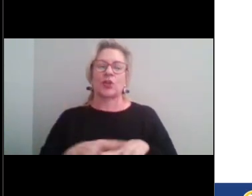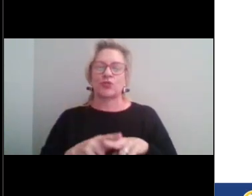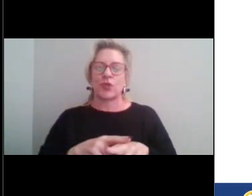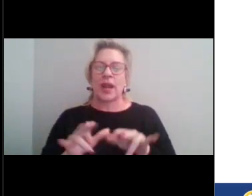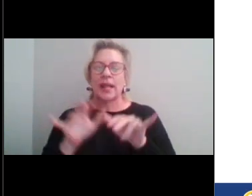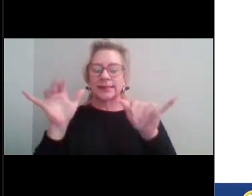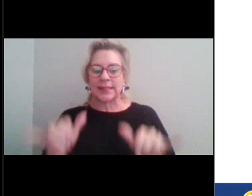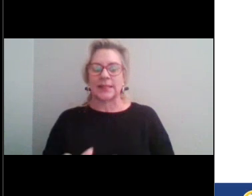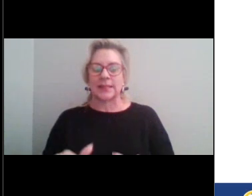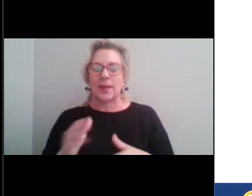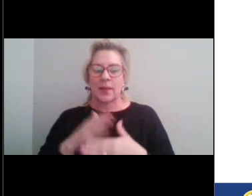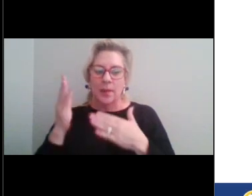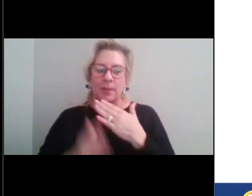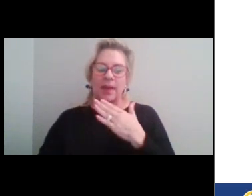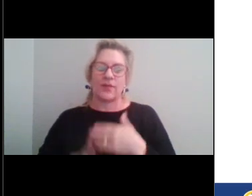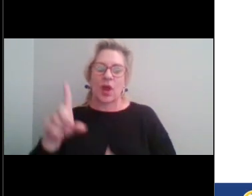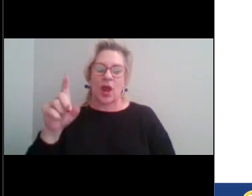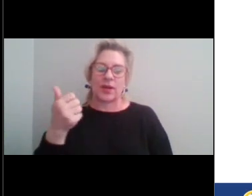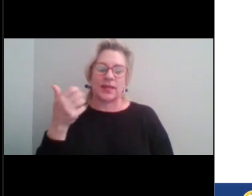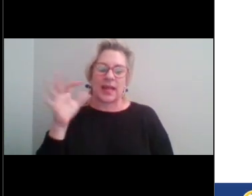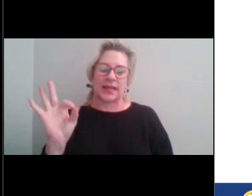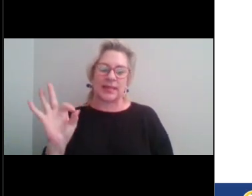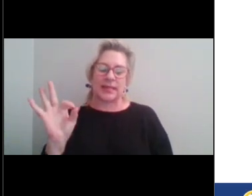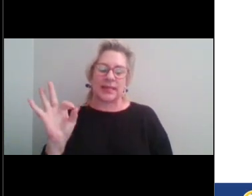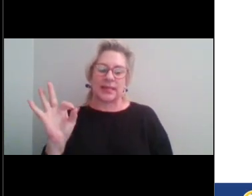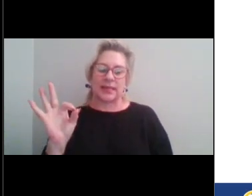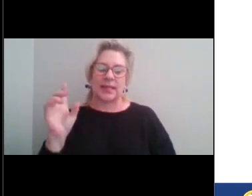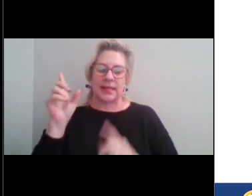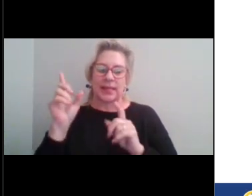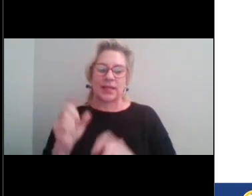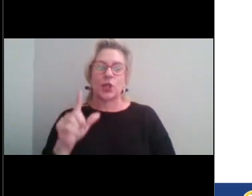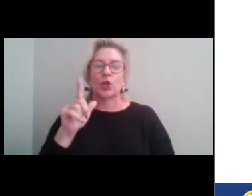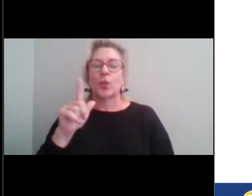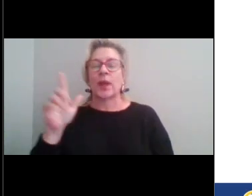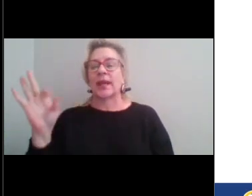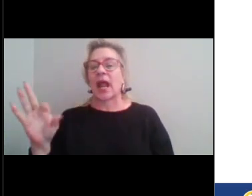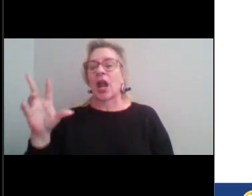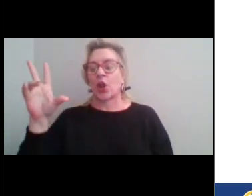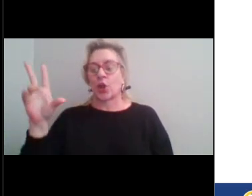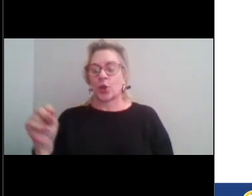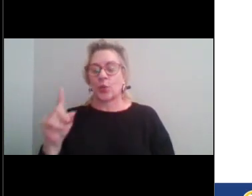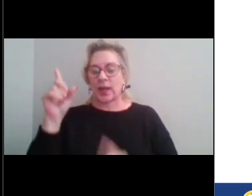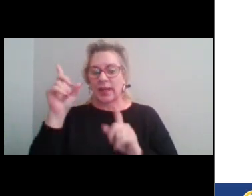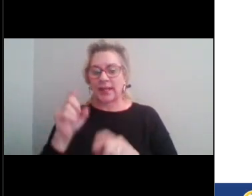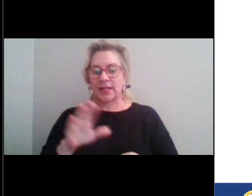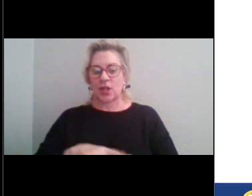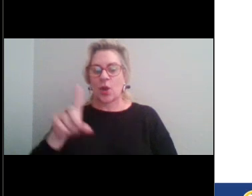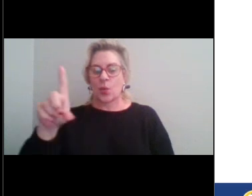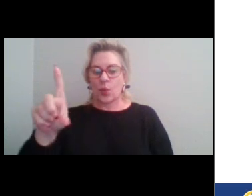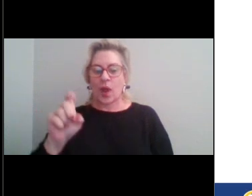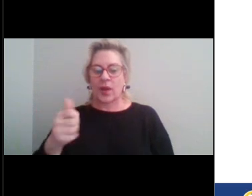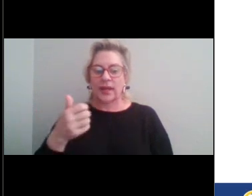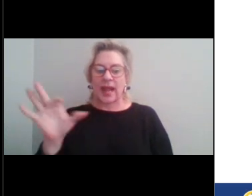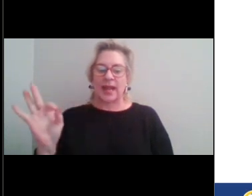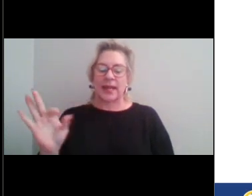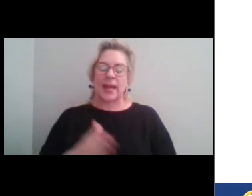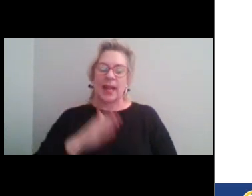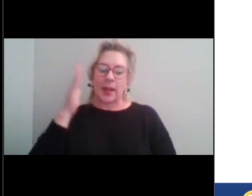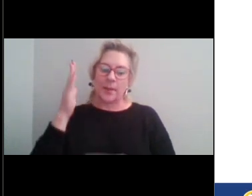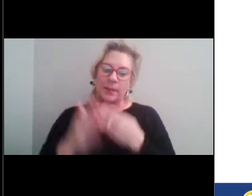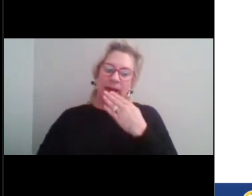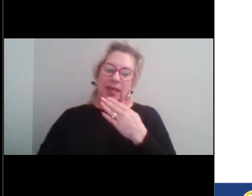the 119-mile test track. And then in 29 and 30, we want to be testing on the 119 and completing our extensions into Merced